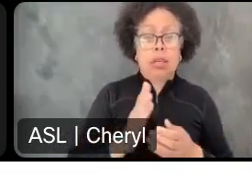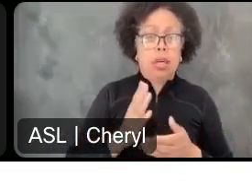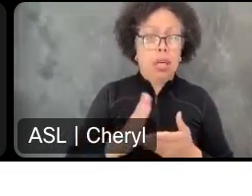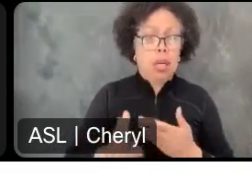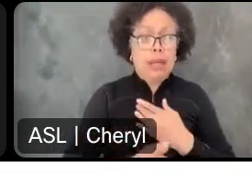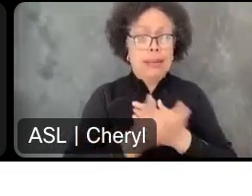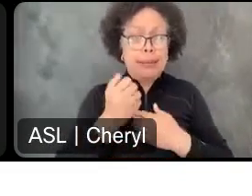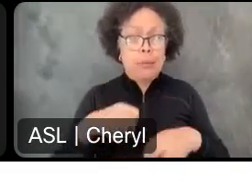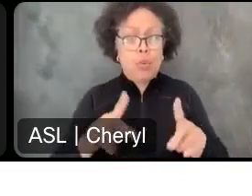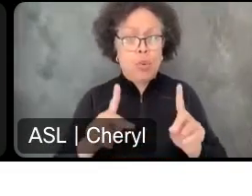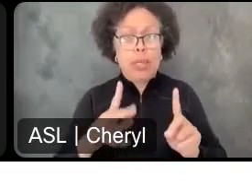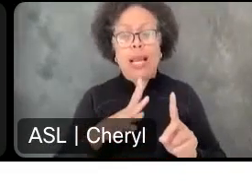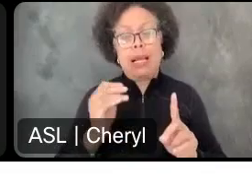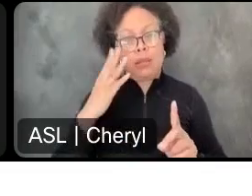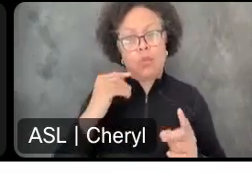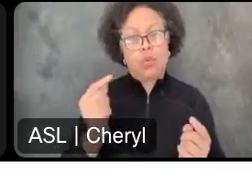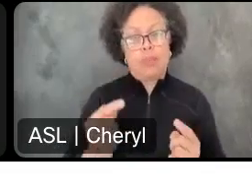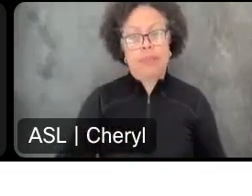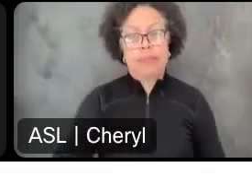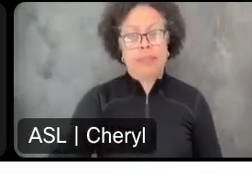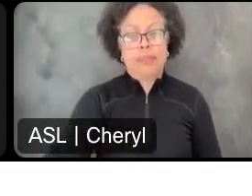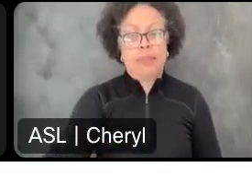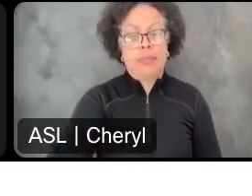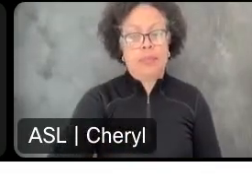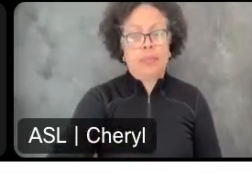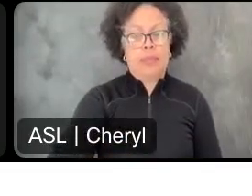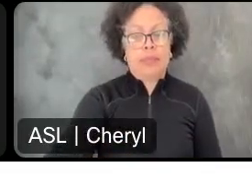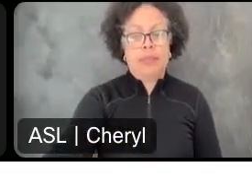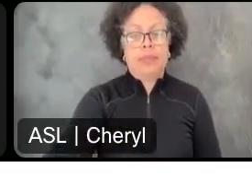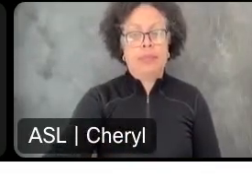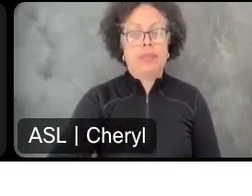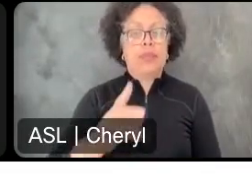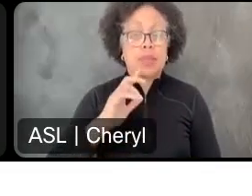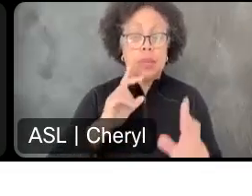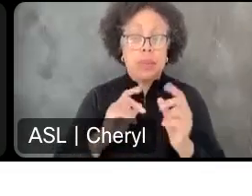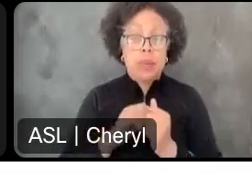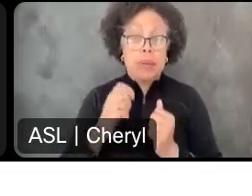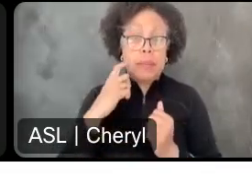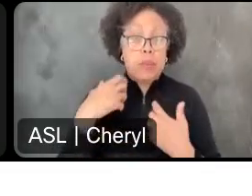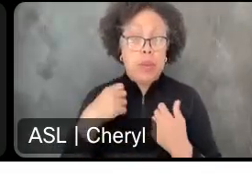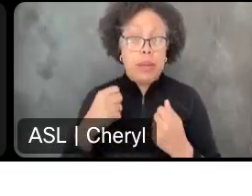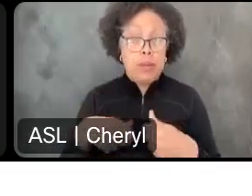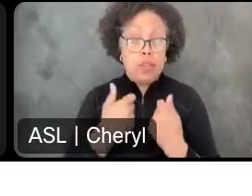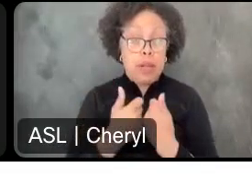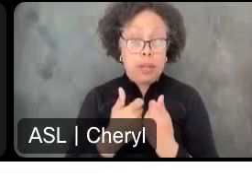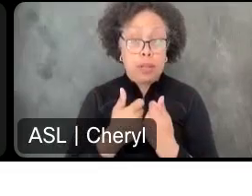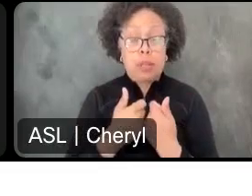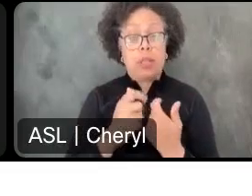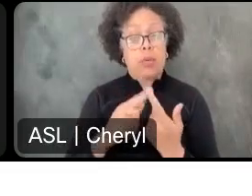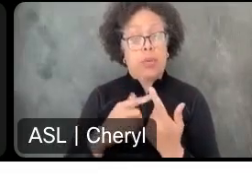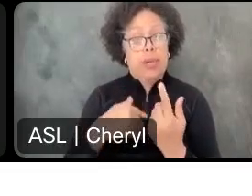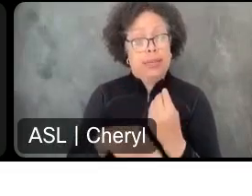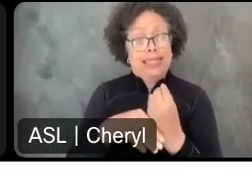harm someone may experience. For people with mental health challenges, having this